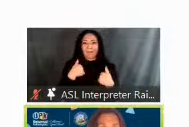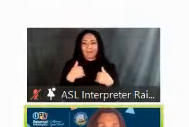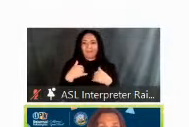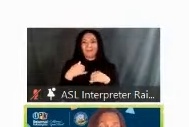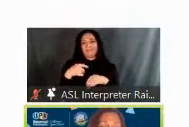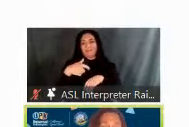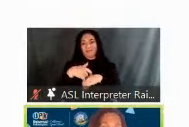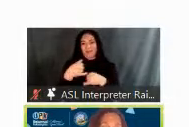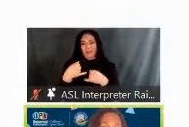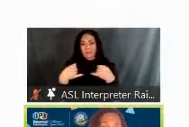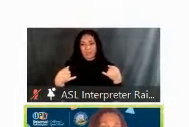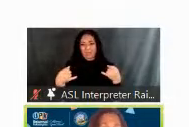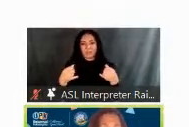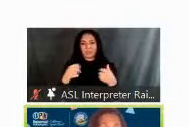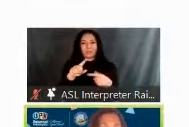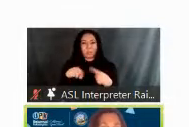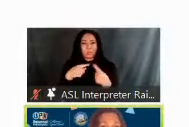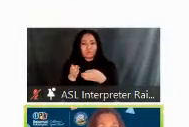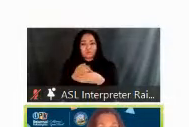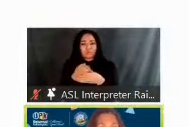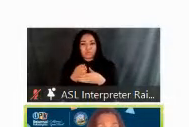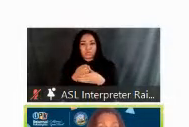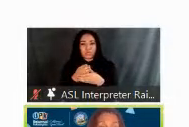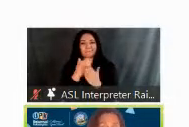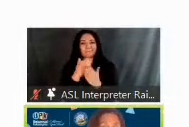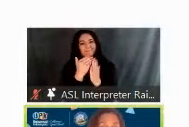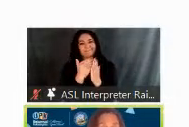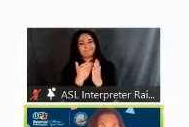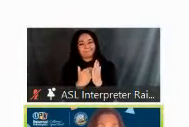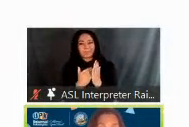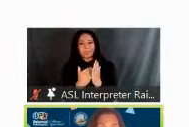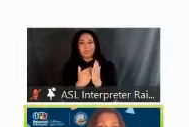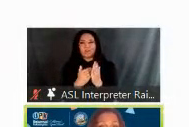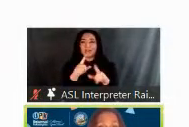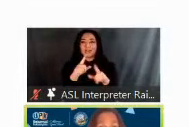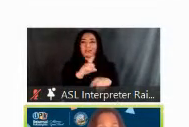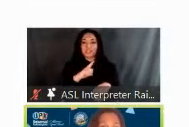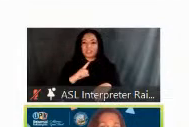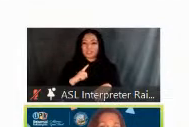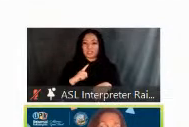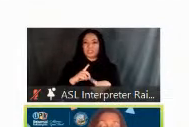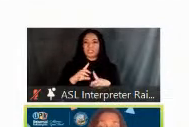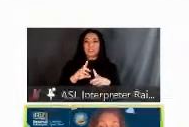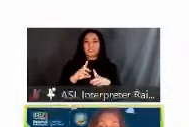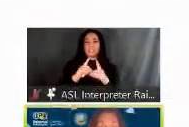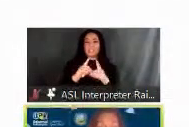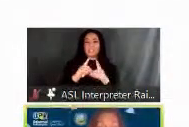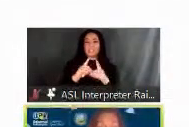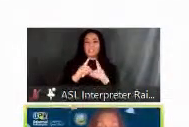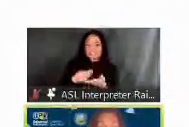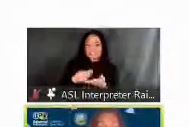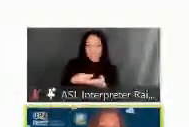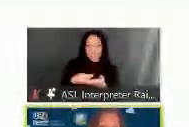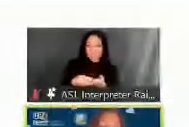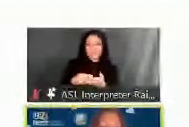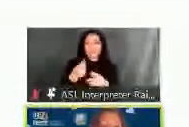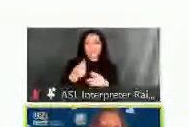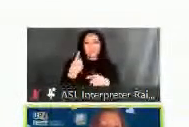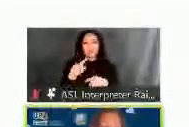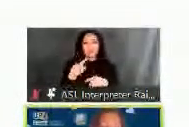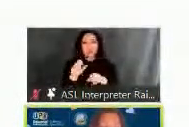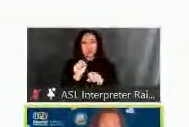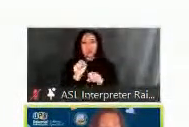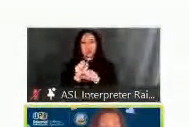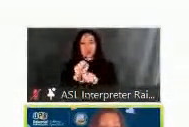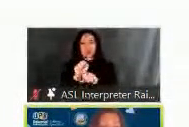an outline of the CDE's report to the legislature and Department of Finance for work group member feedback. The timeline